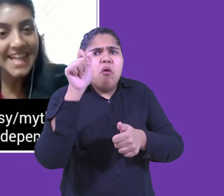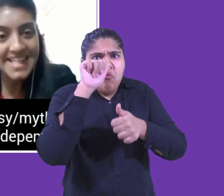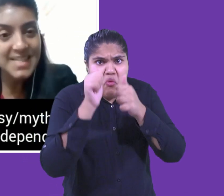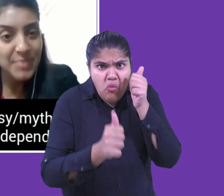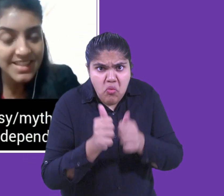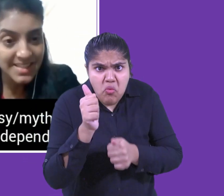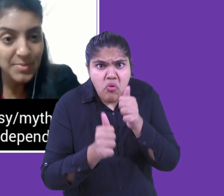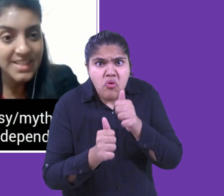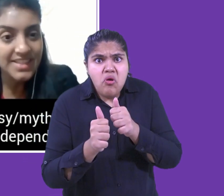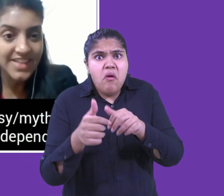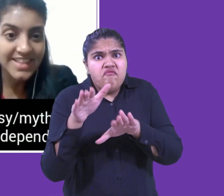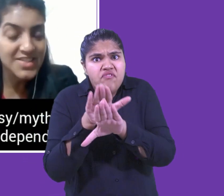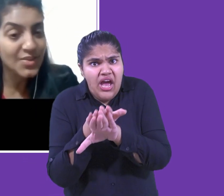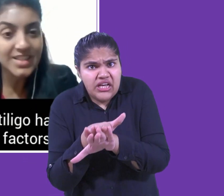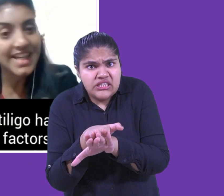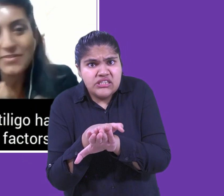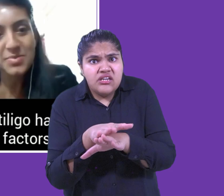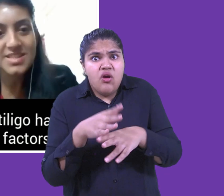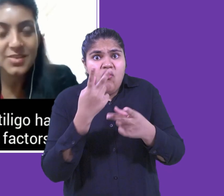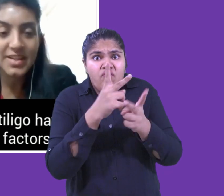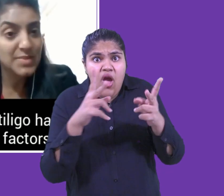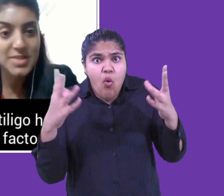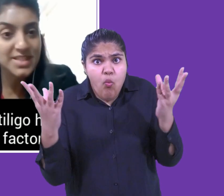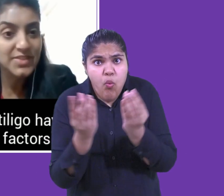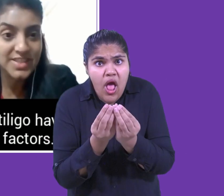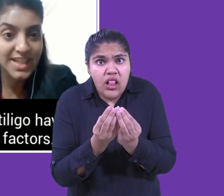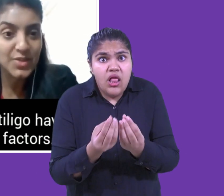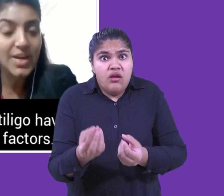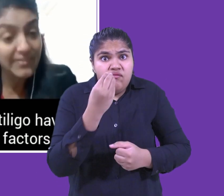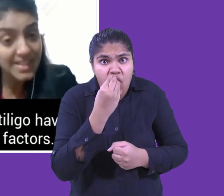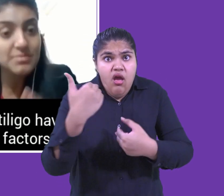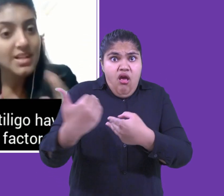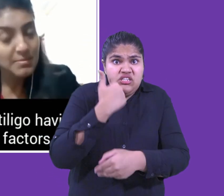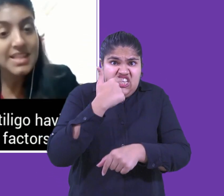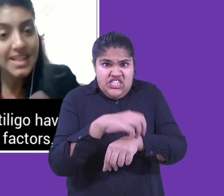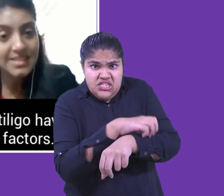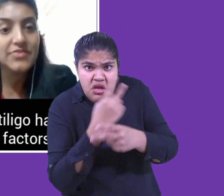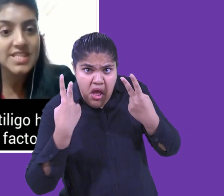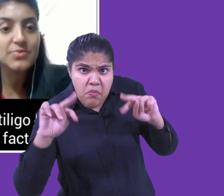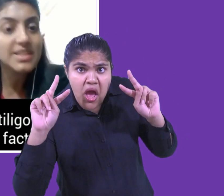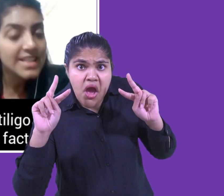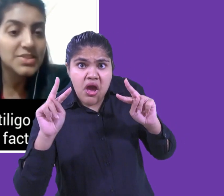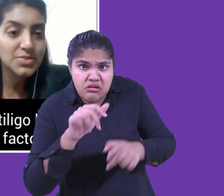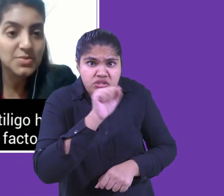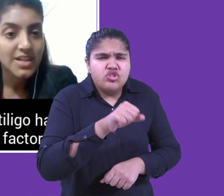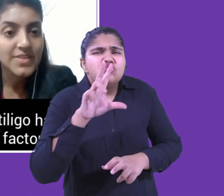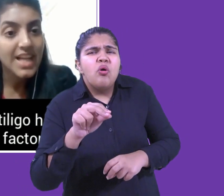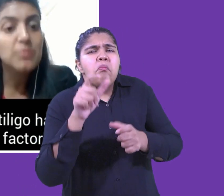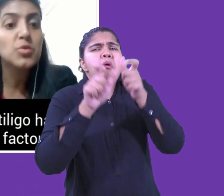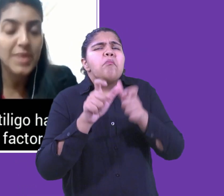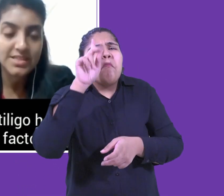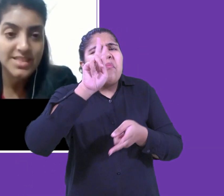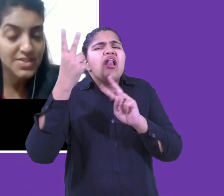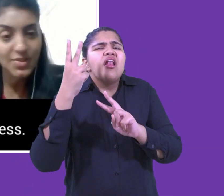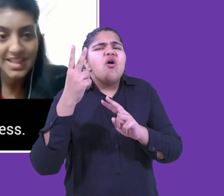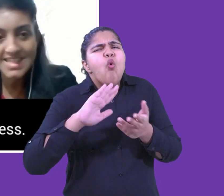is again case dependent, right? It's not like every person with vitiligo having milk and fish will have